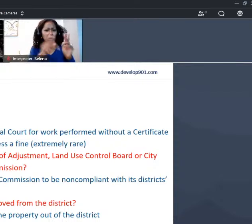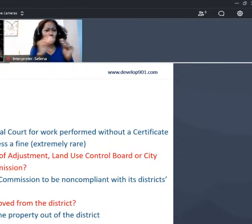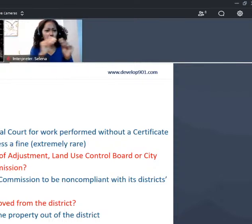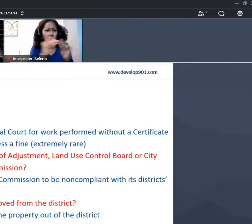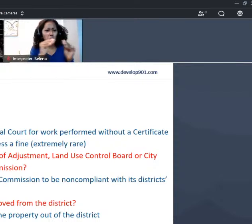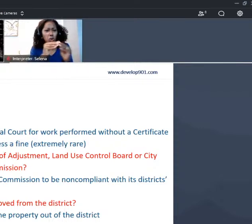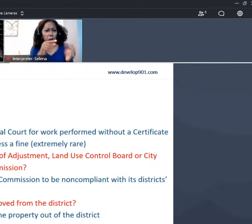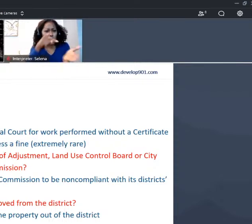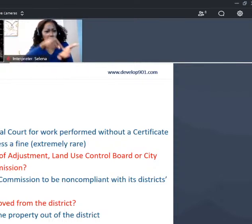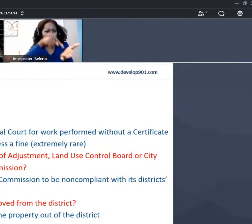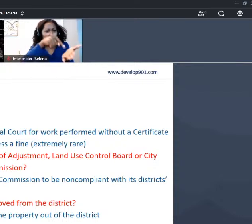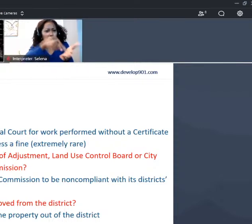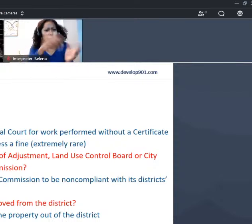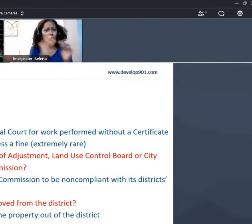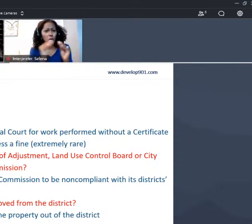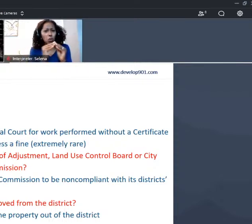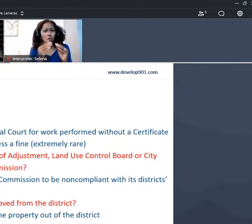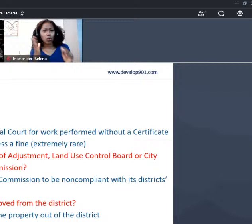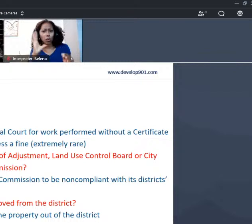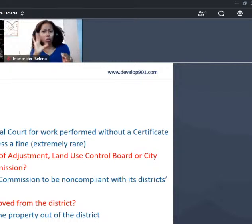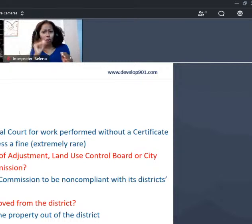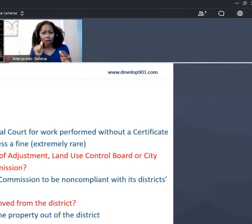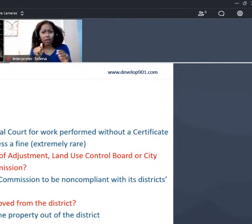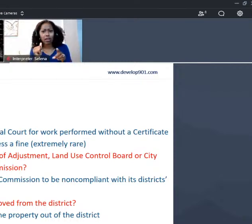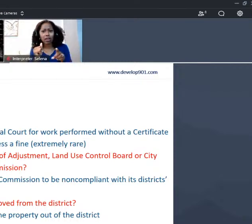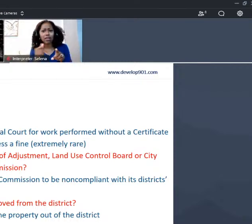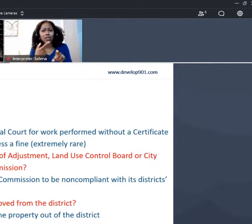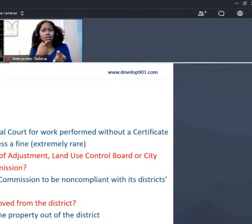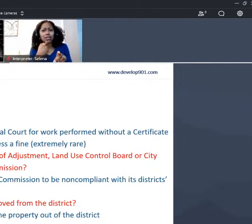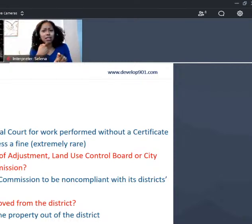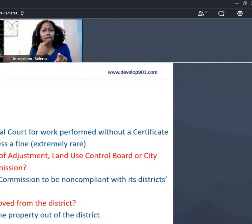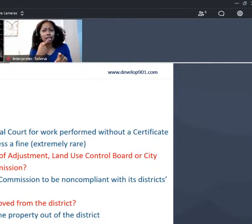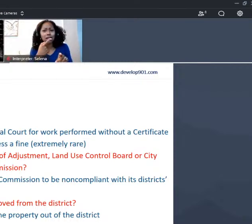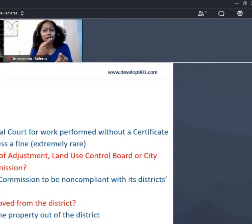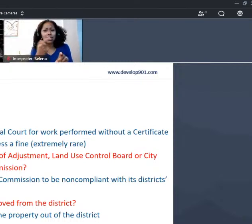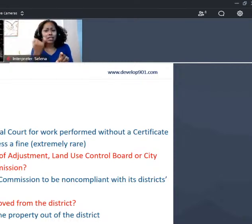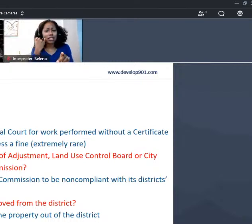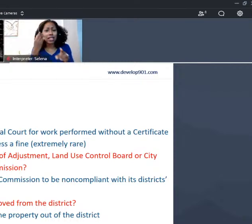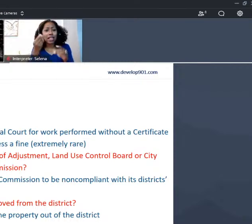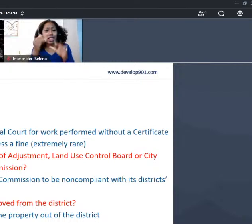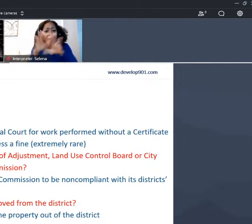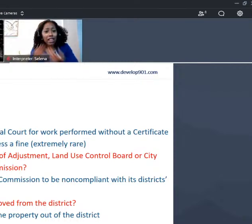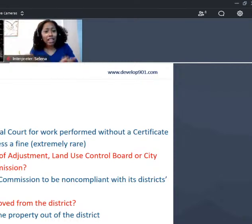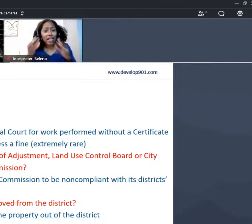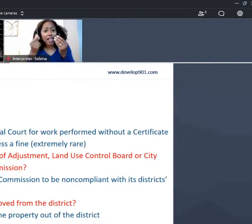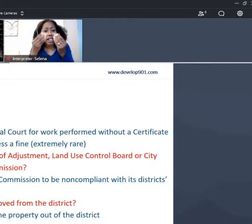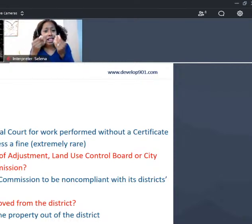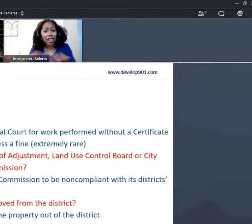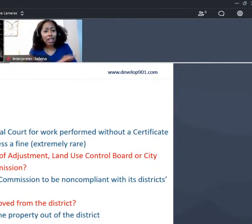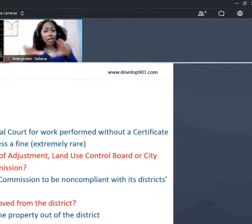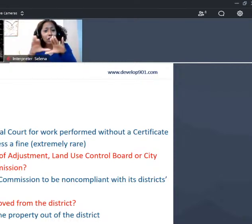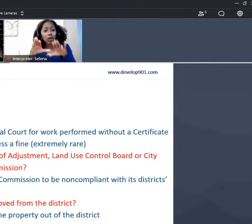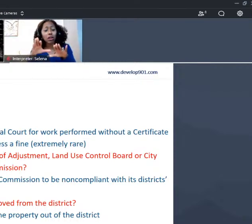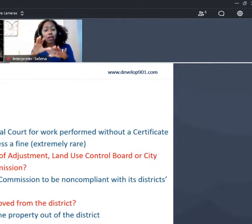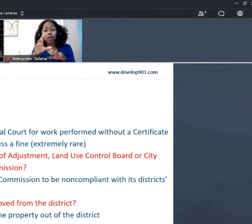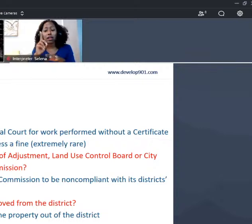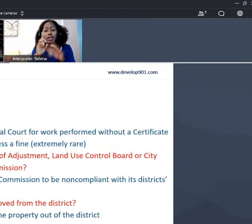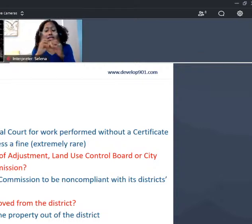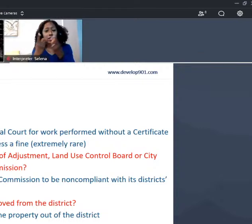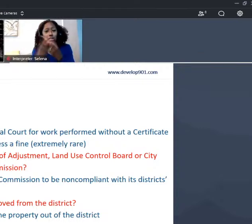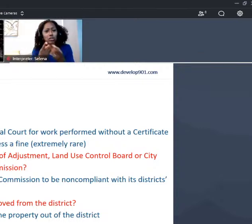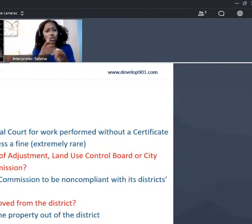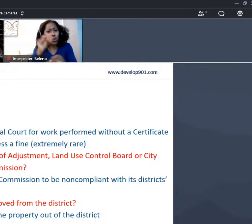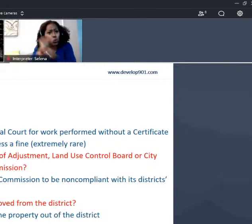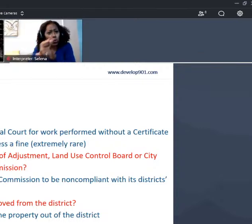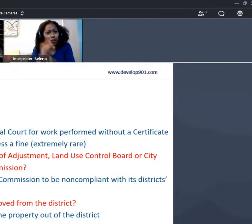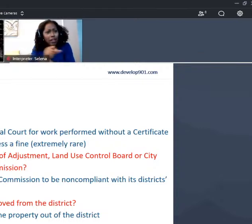not driving home the point that you cannot do work in a landmarks district without a permit? Well, hey, you shouldn't do that